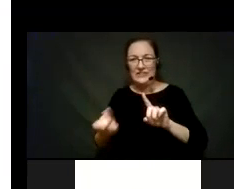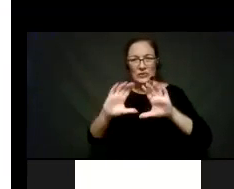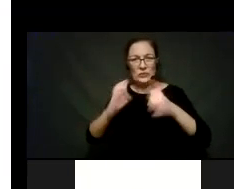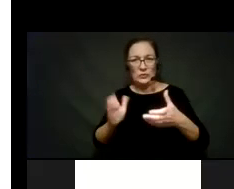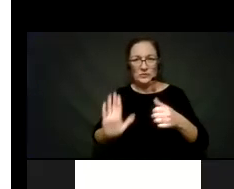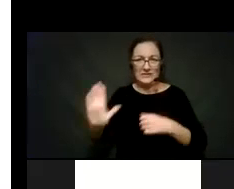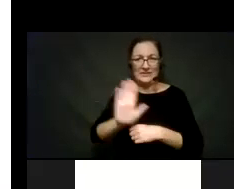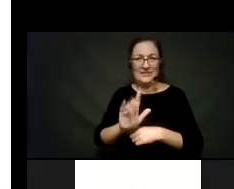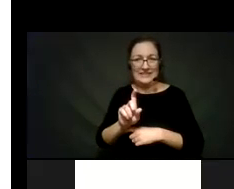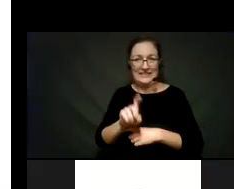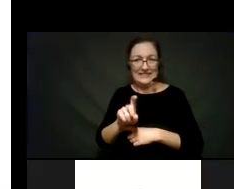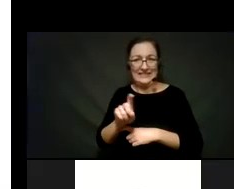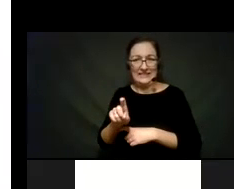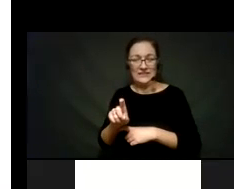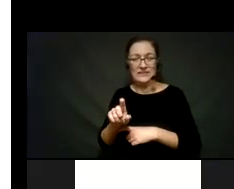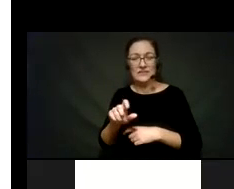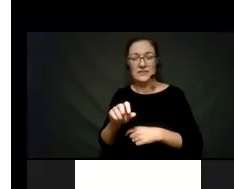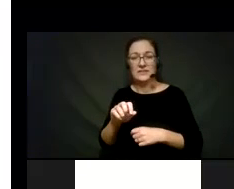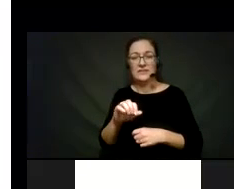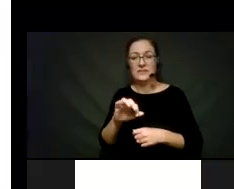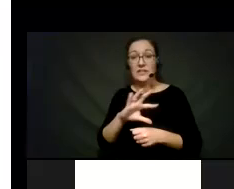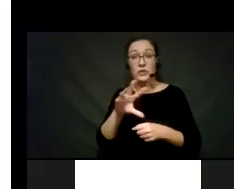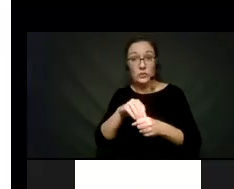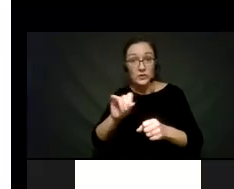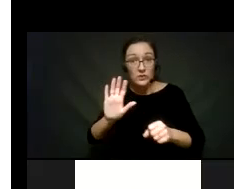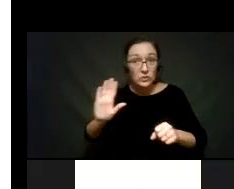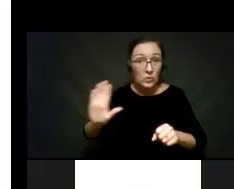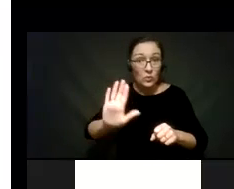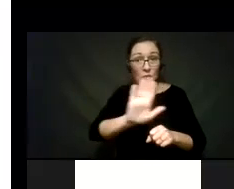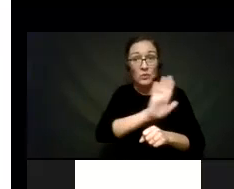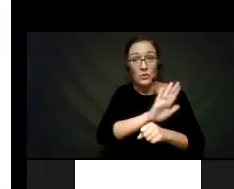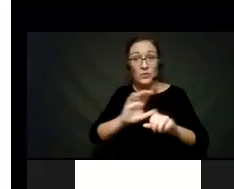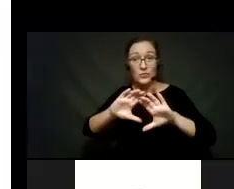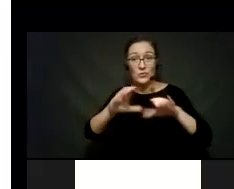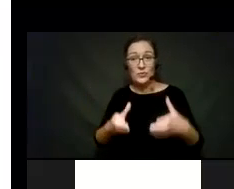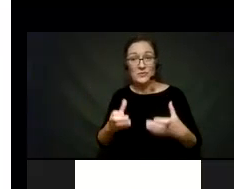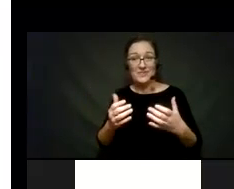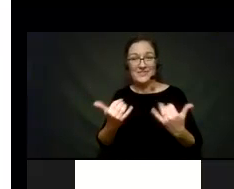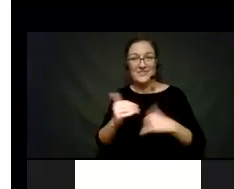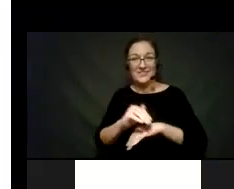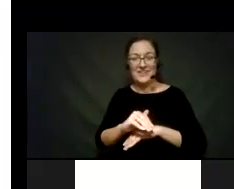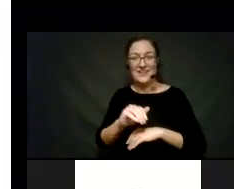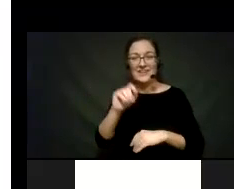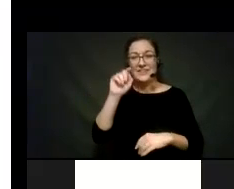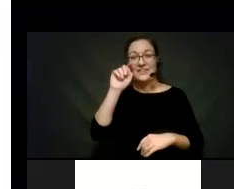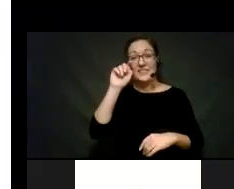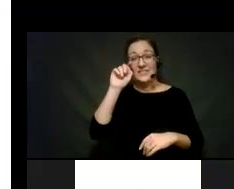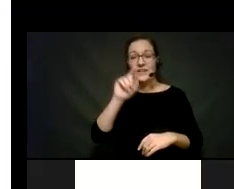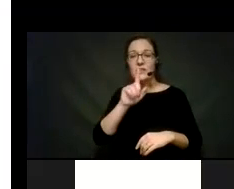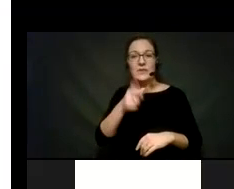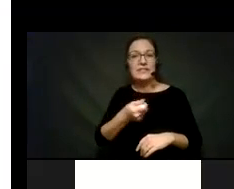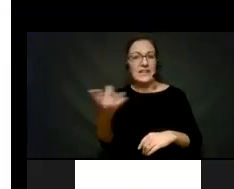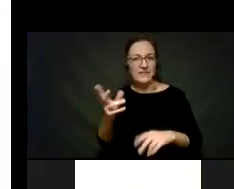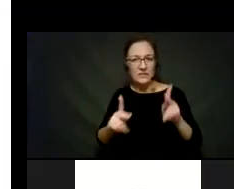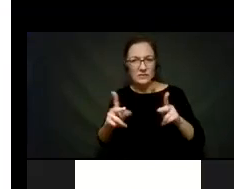those that you represent tonight. We have several members serving on